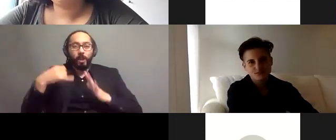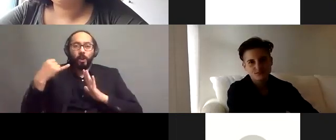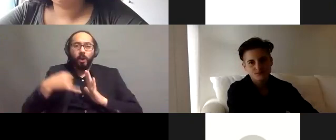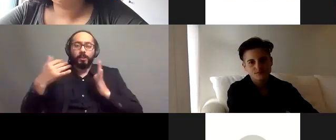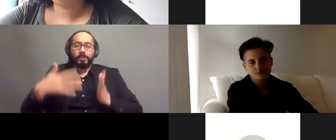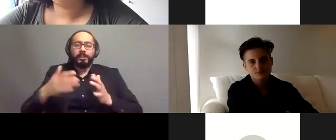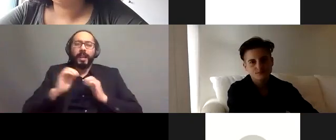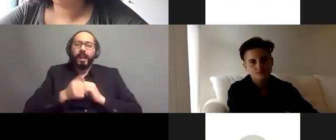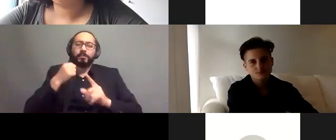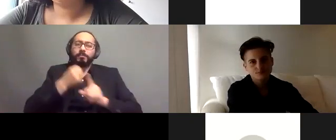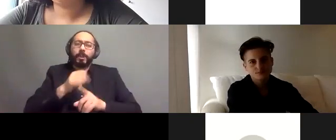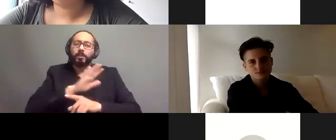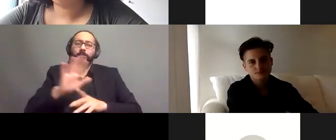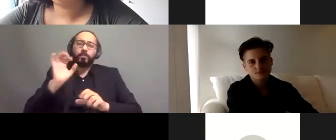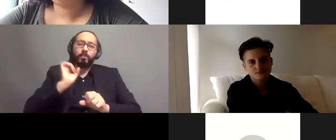work.